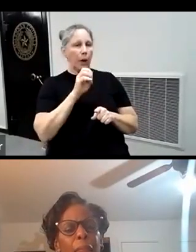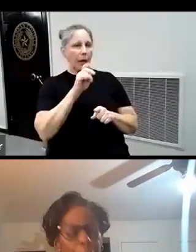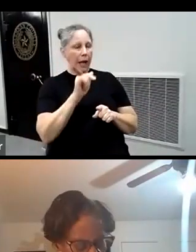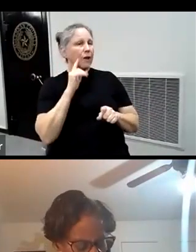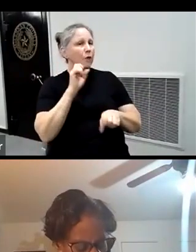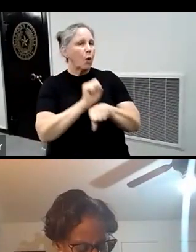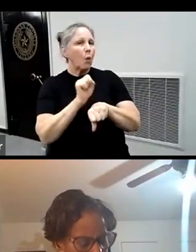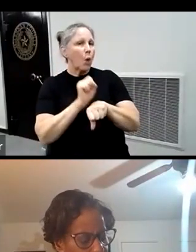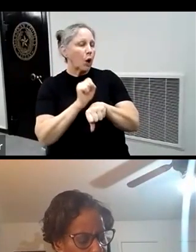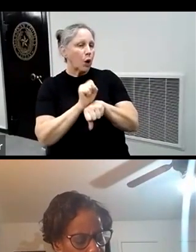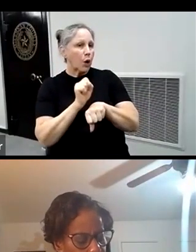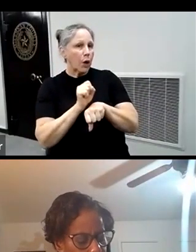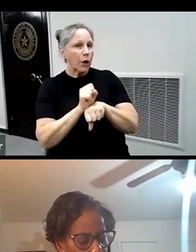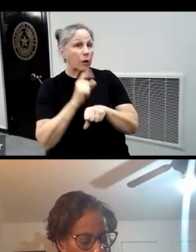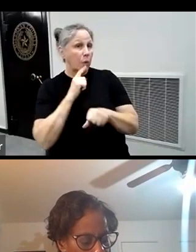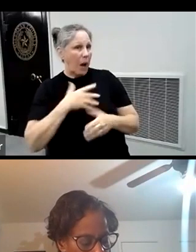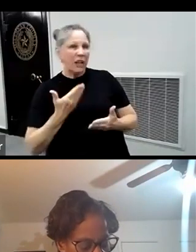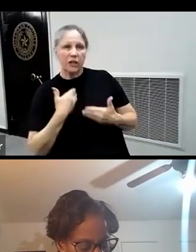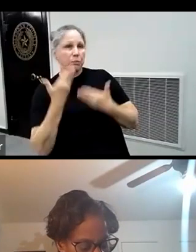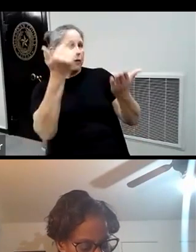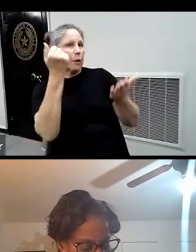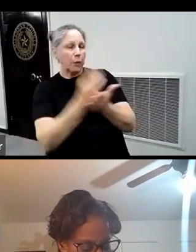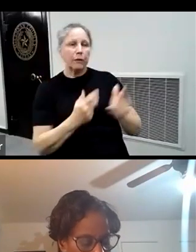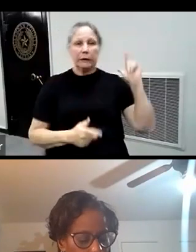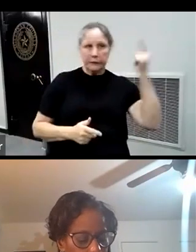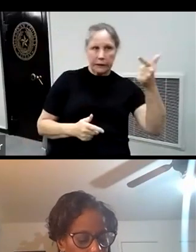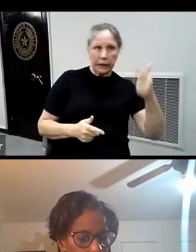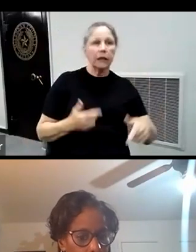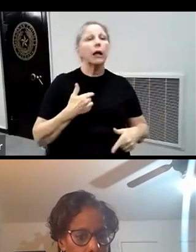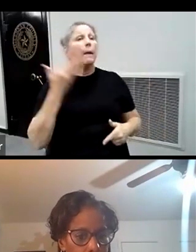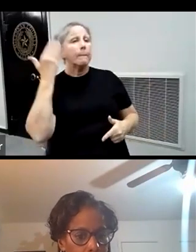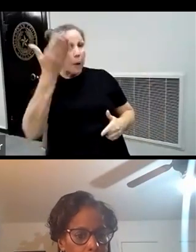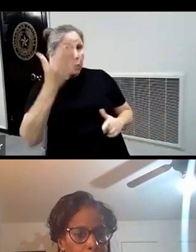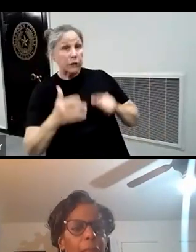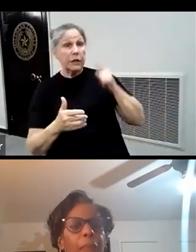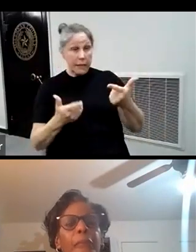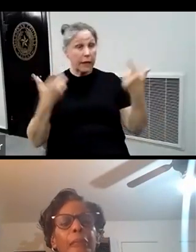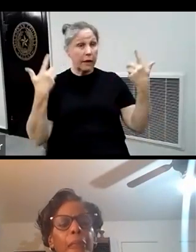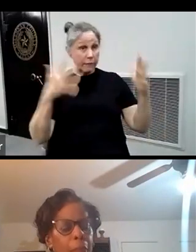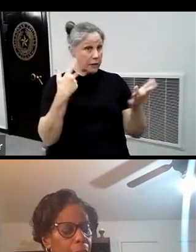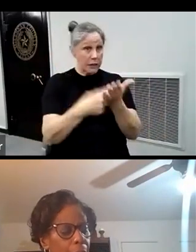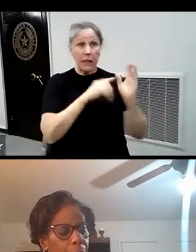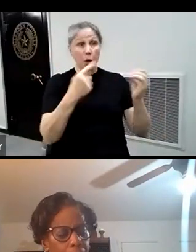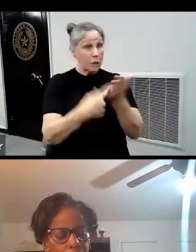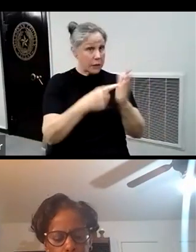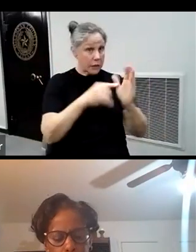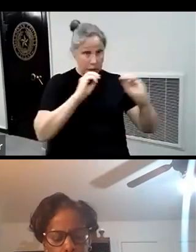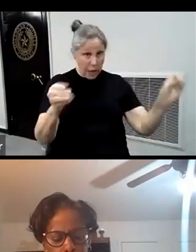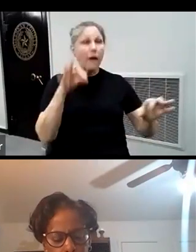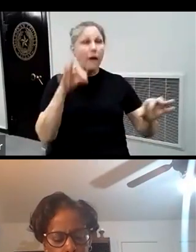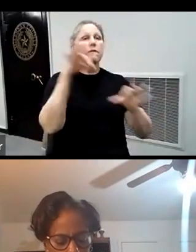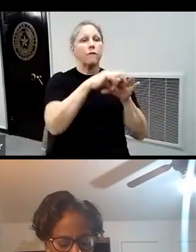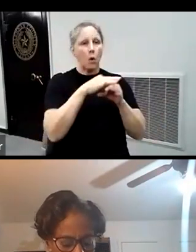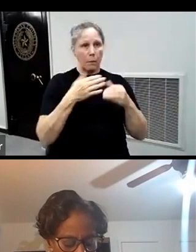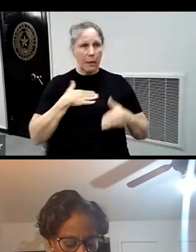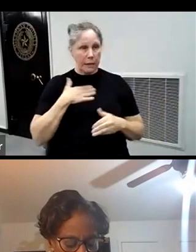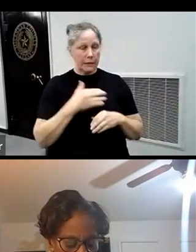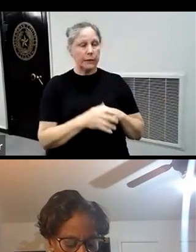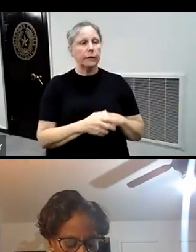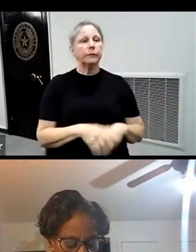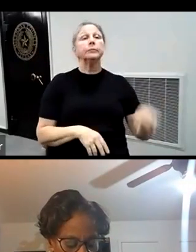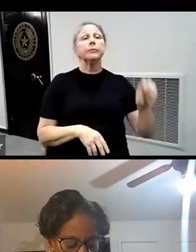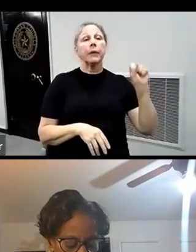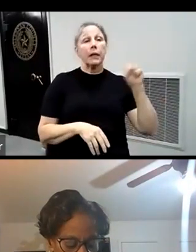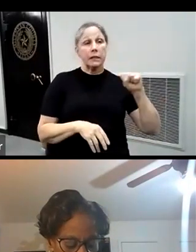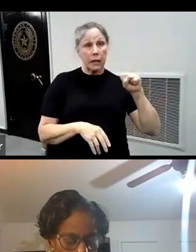work. Motion to approve. Second. Motion made and second. Any other discussion? No discussion, call for vote.